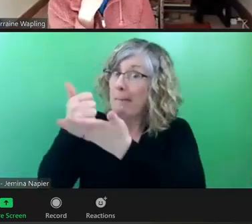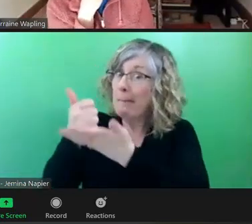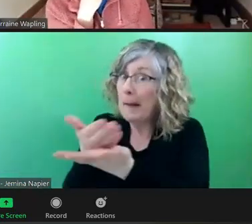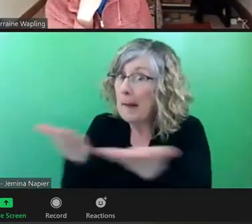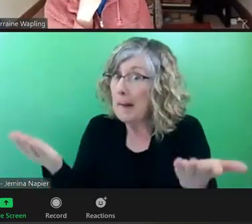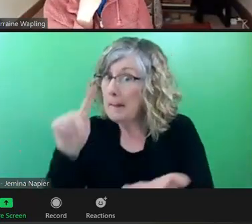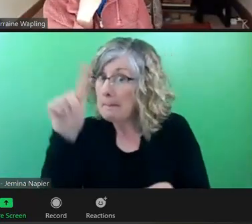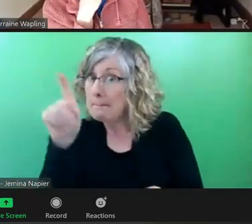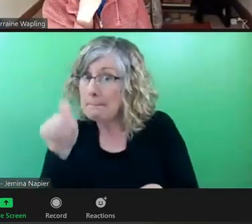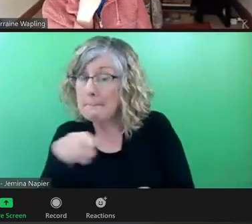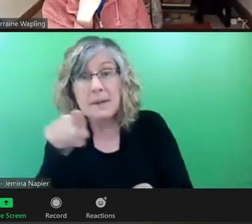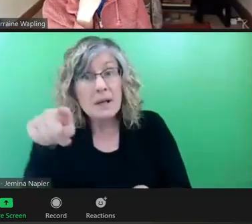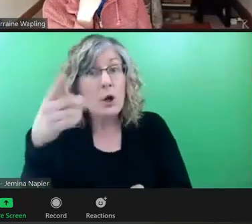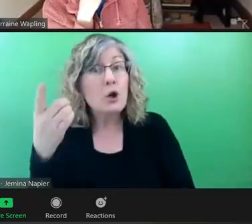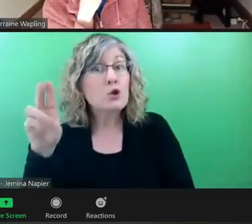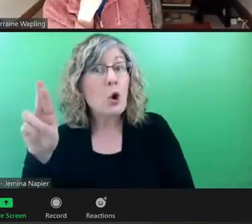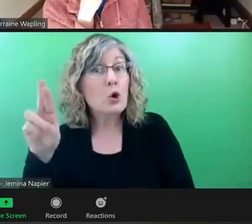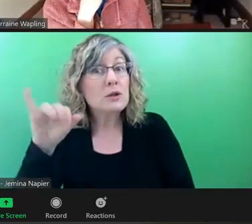last year.